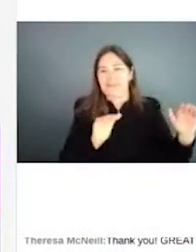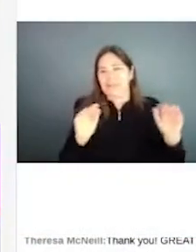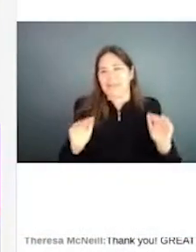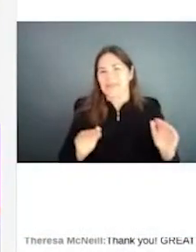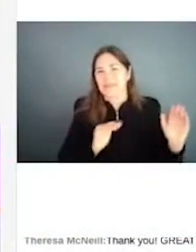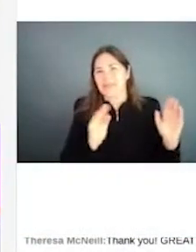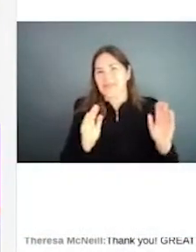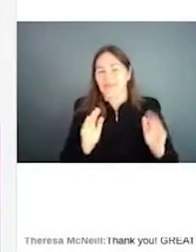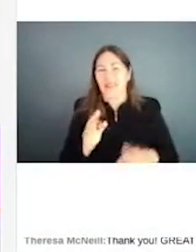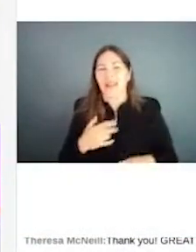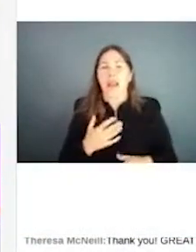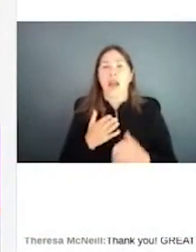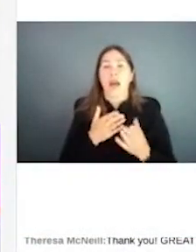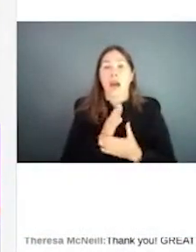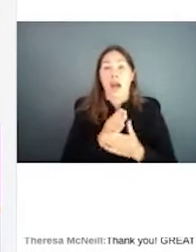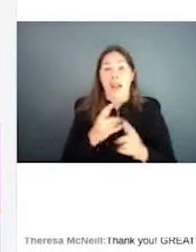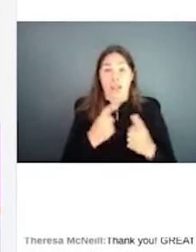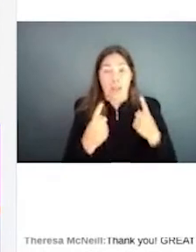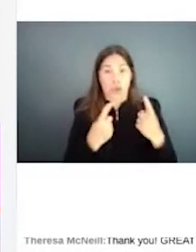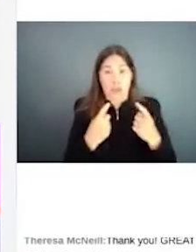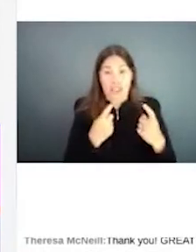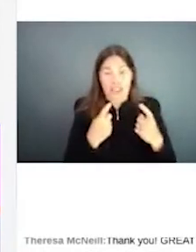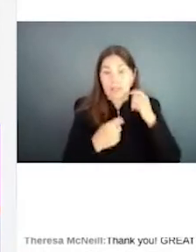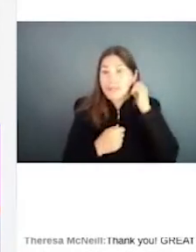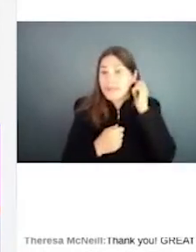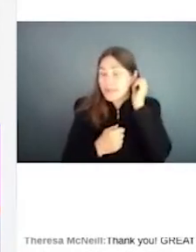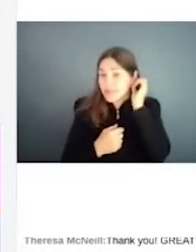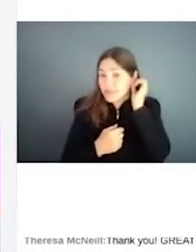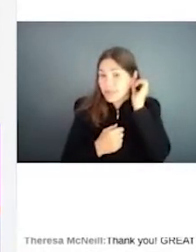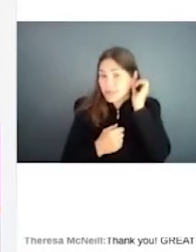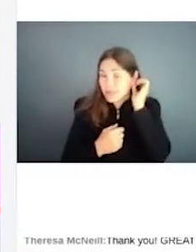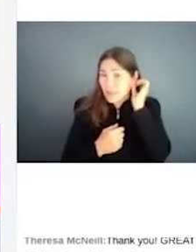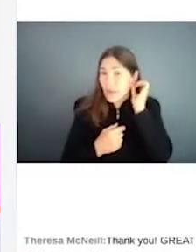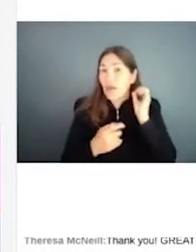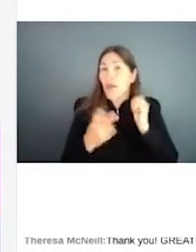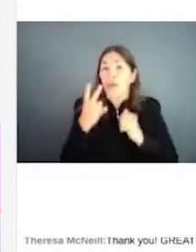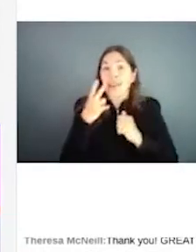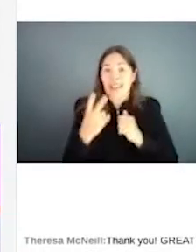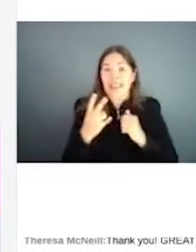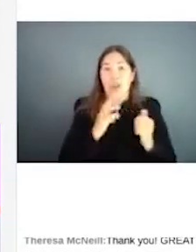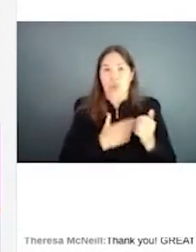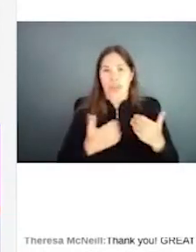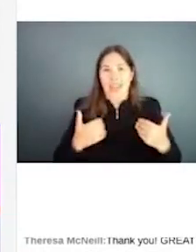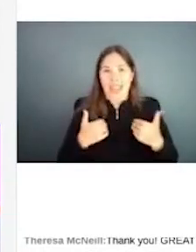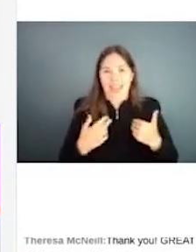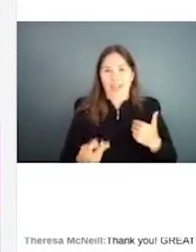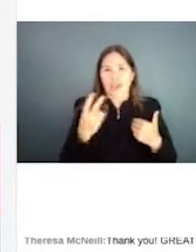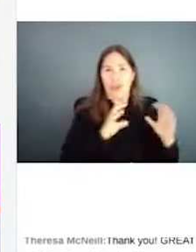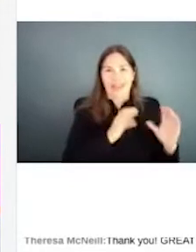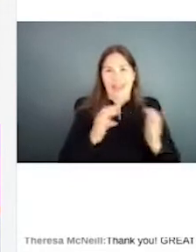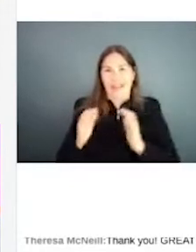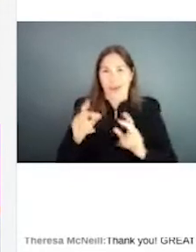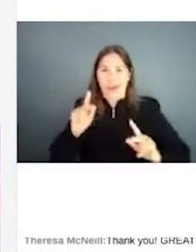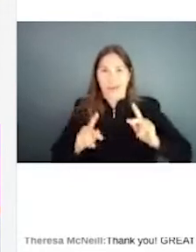All right. So I think from the questions that are being asked, we can see that generally we have sort of two categories of people here,